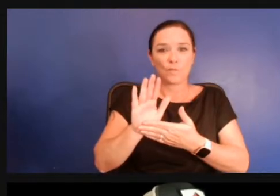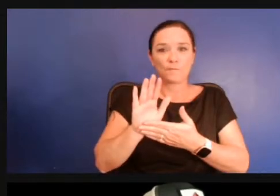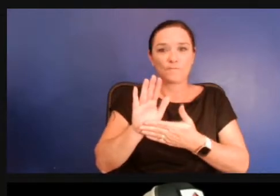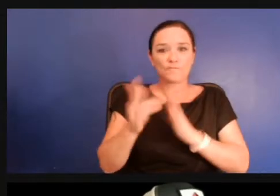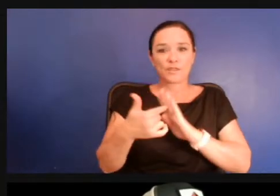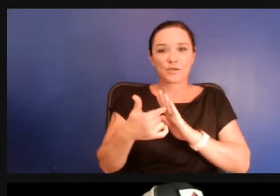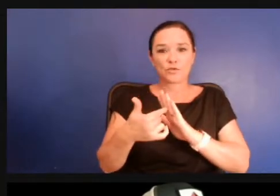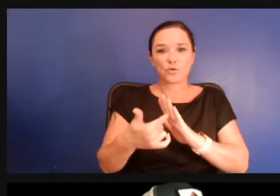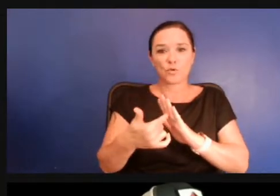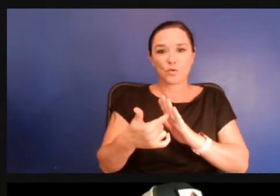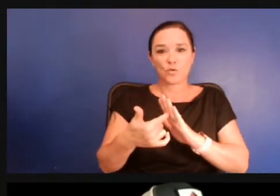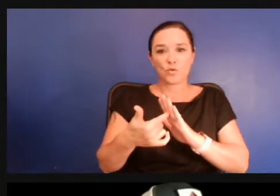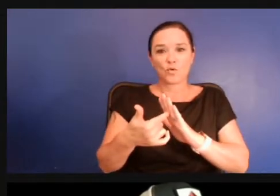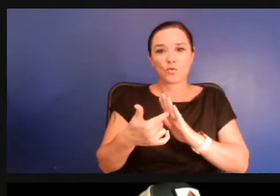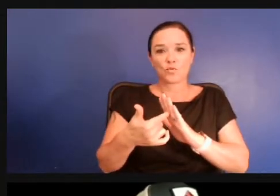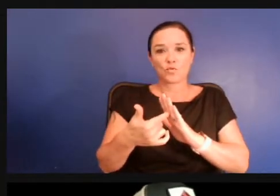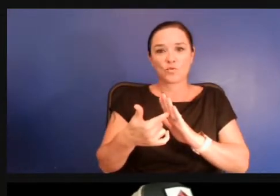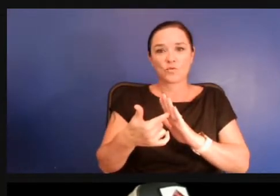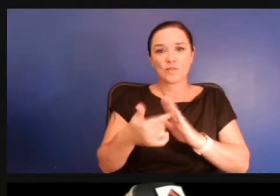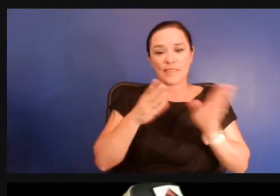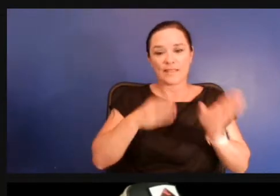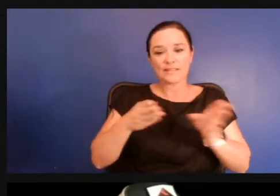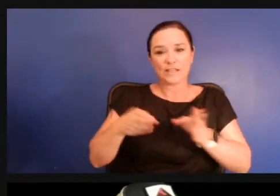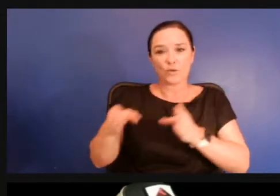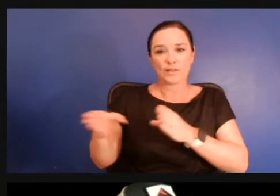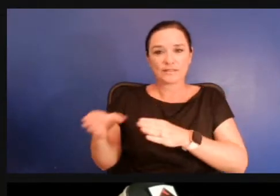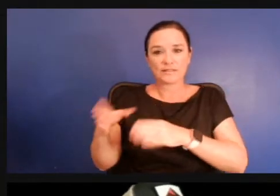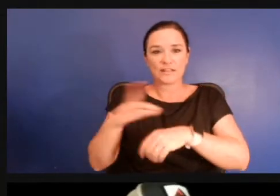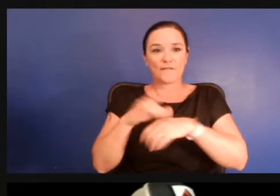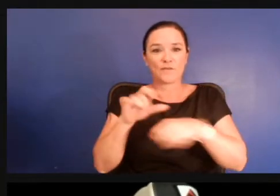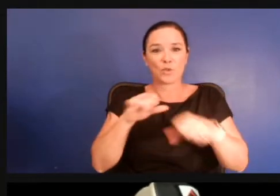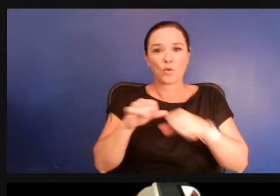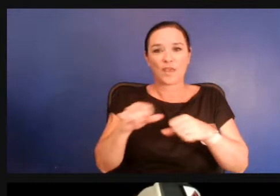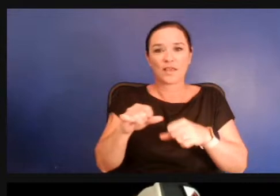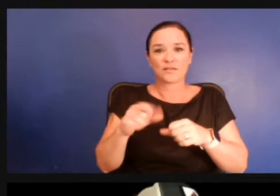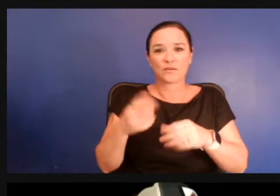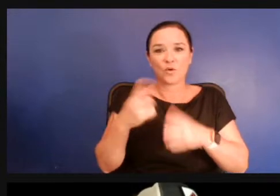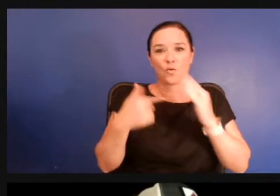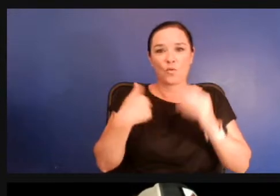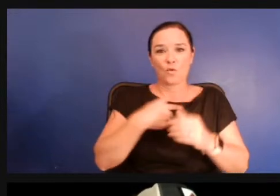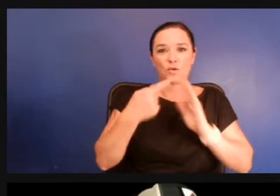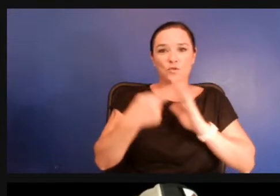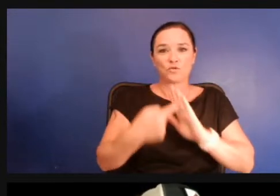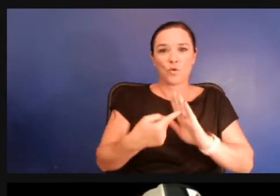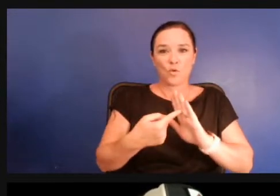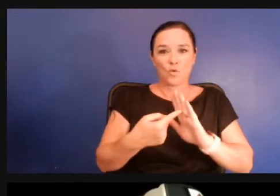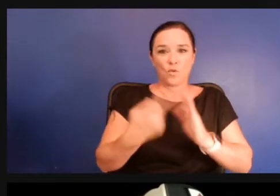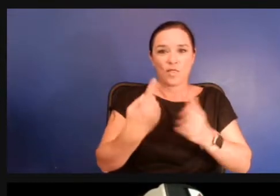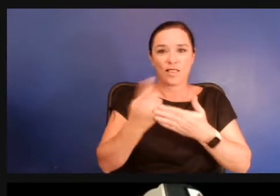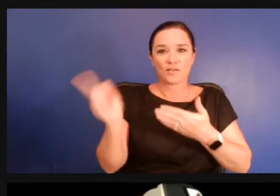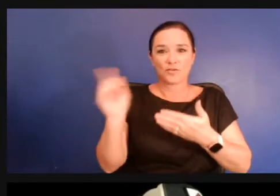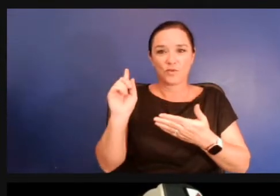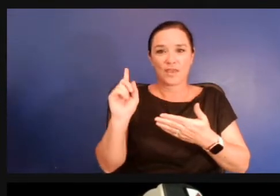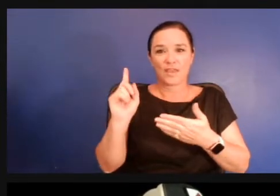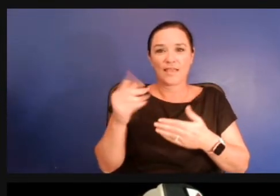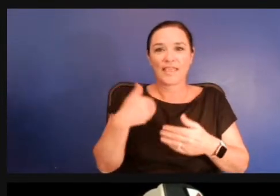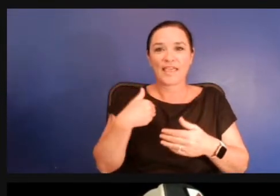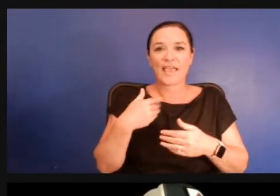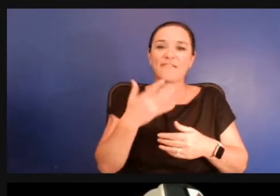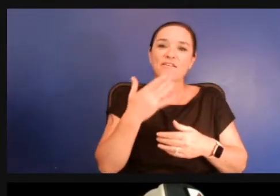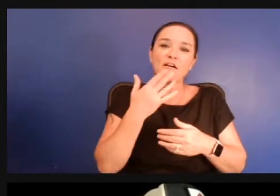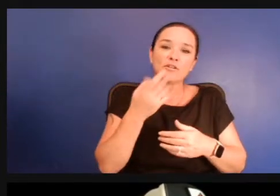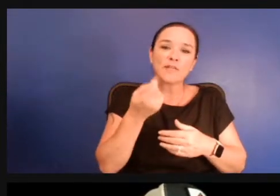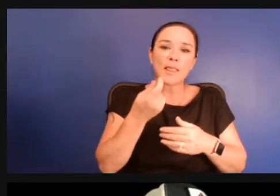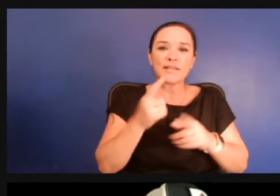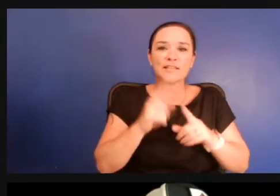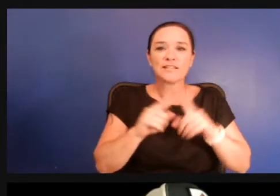shows the sequence of earthquakes, similar to what we showed you guys last week. Their color is a little different, but they're showing